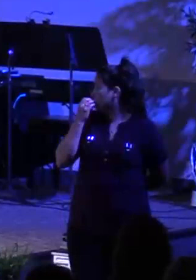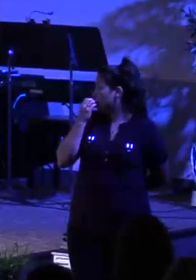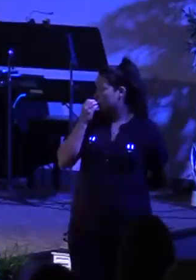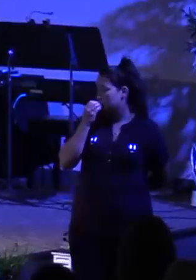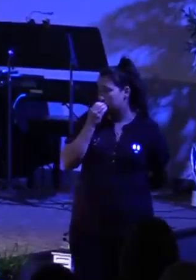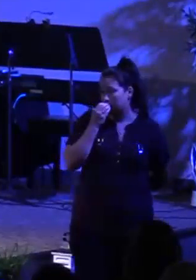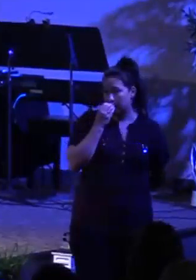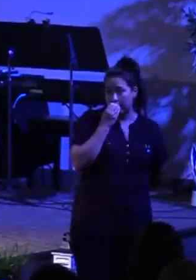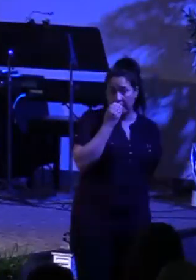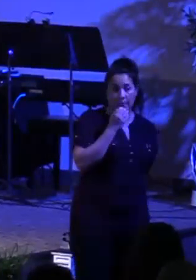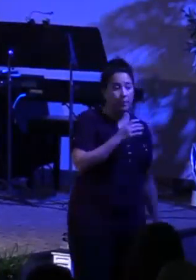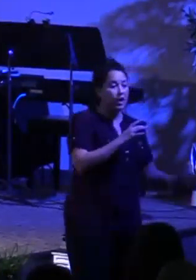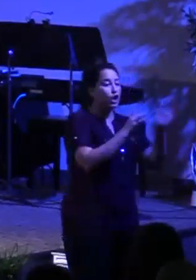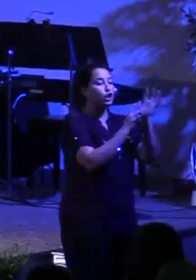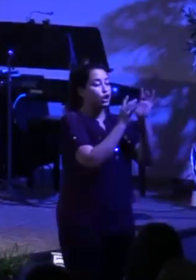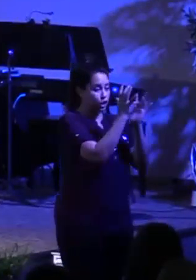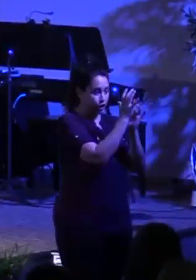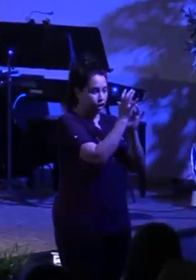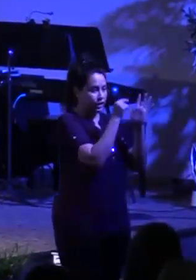Jesus is the embodiment of shalom.